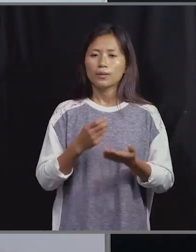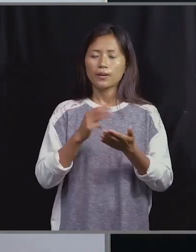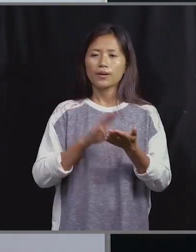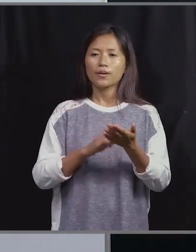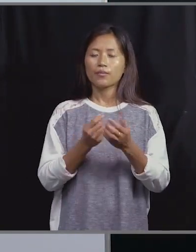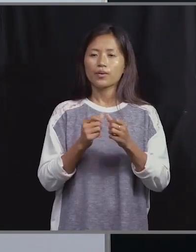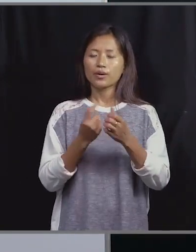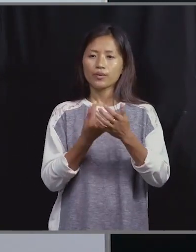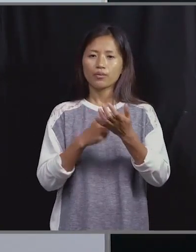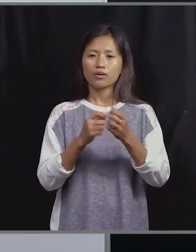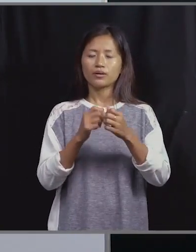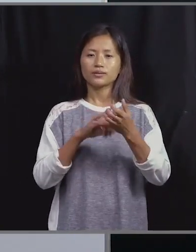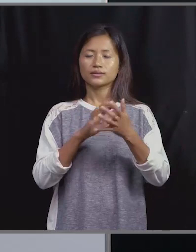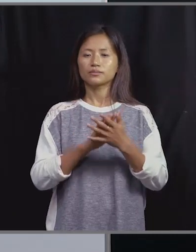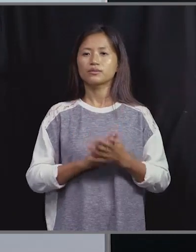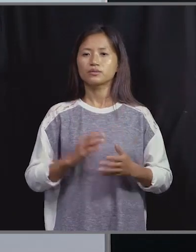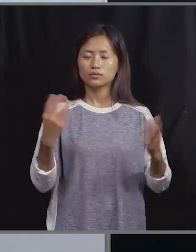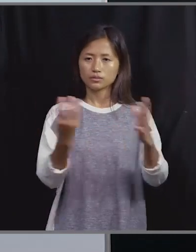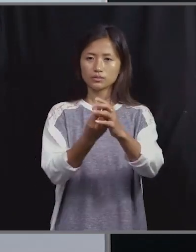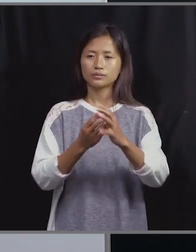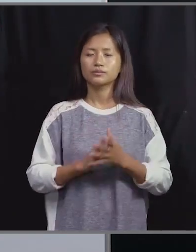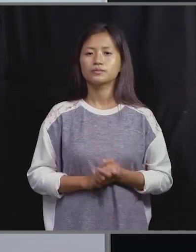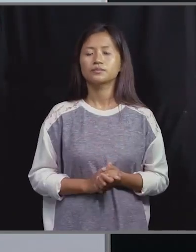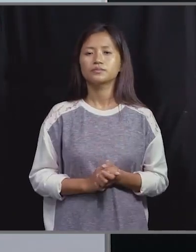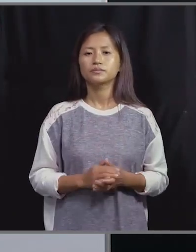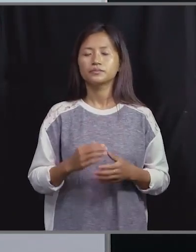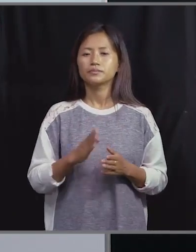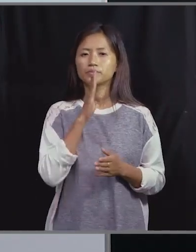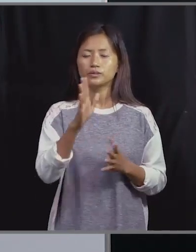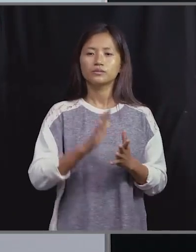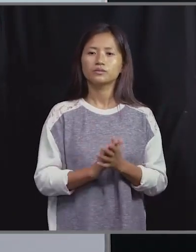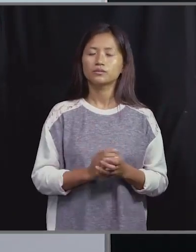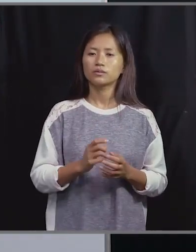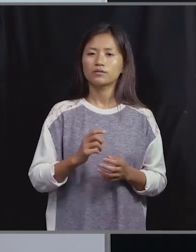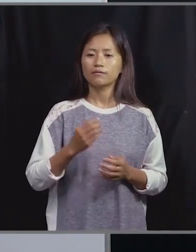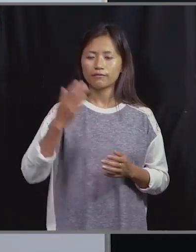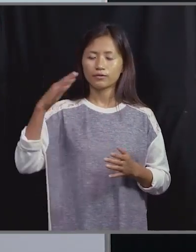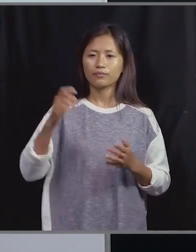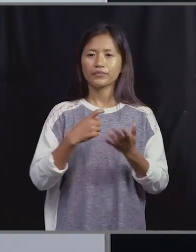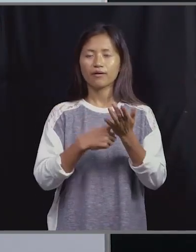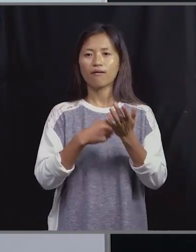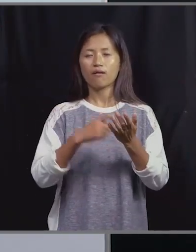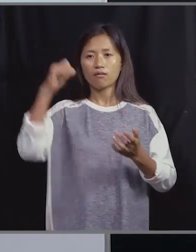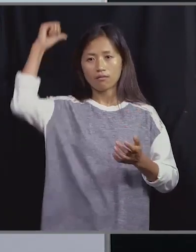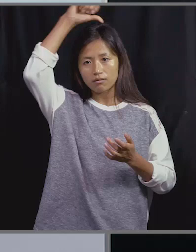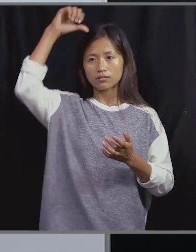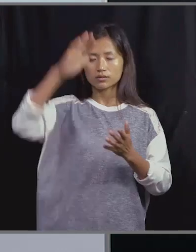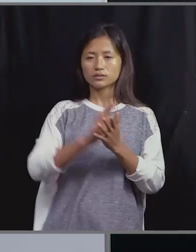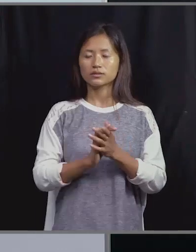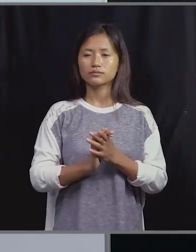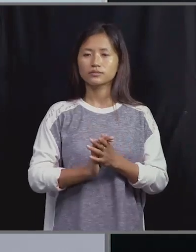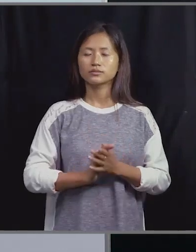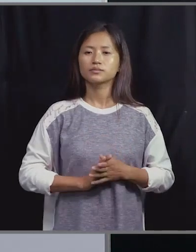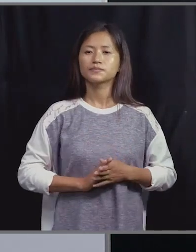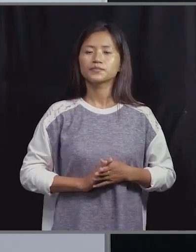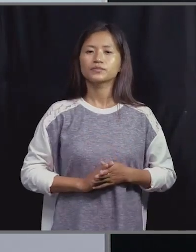they are a business class ethnic group belonging from Rajasthan. They do a very high